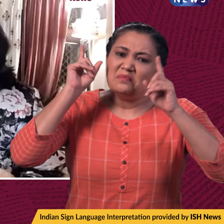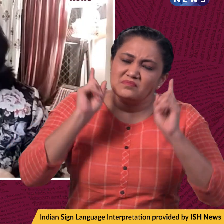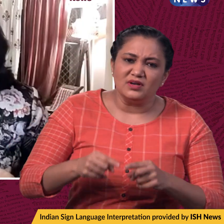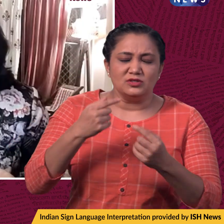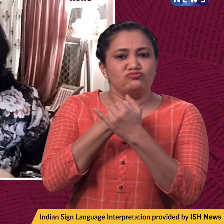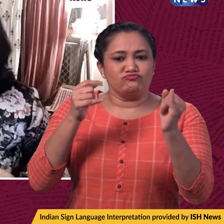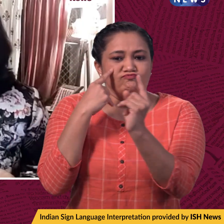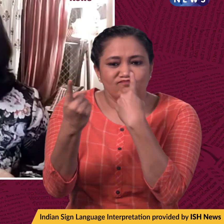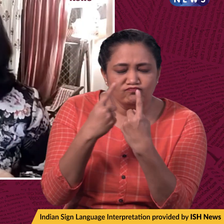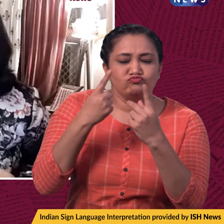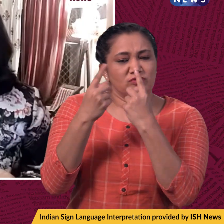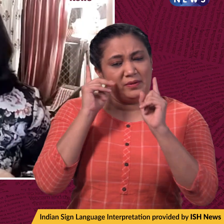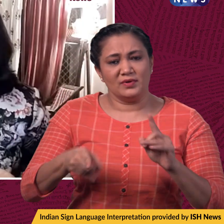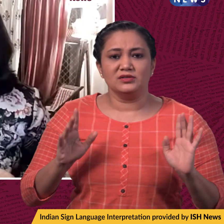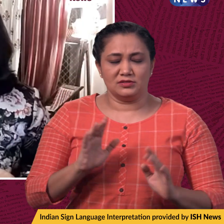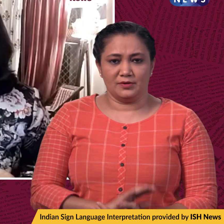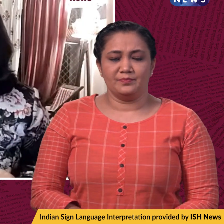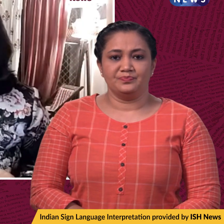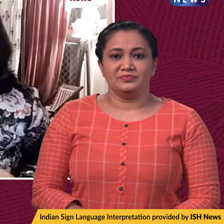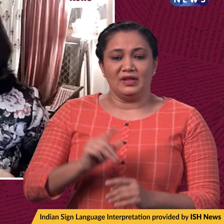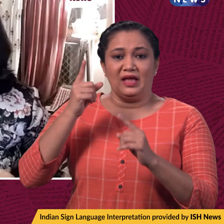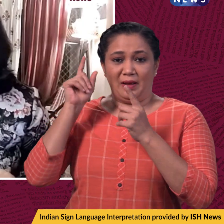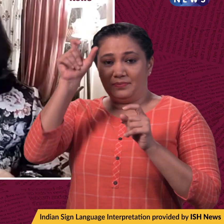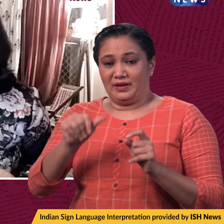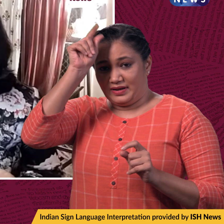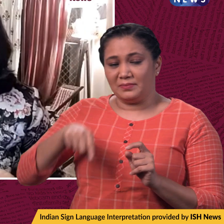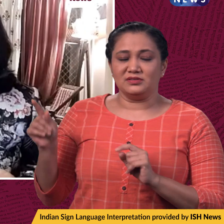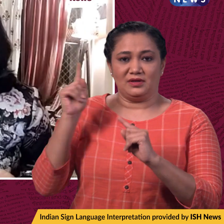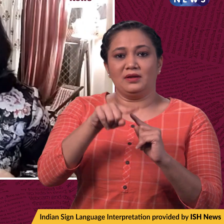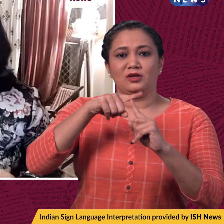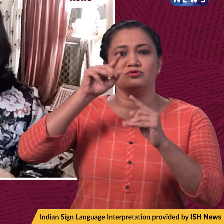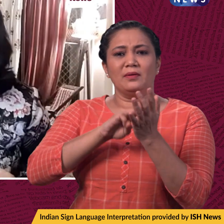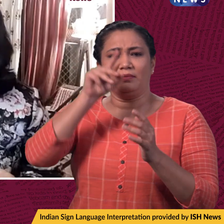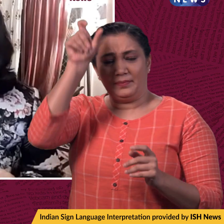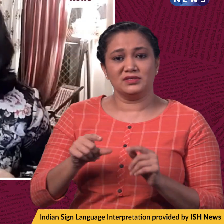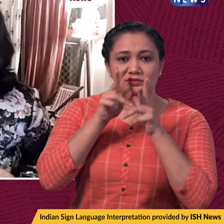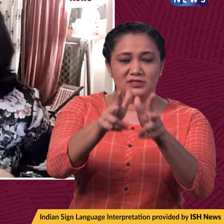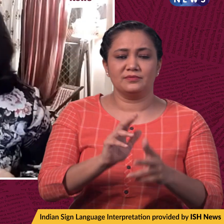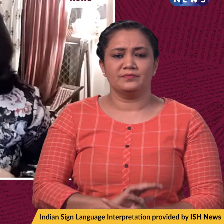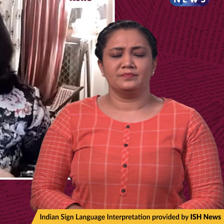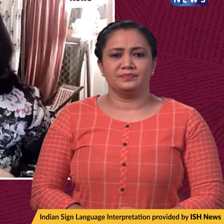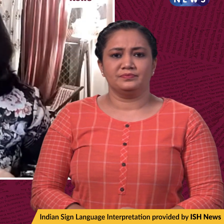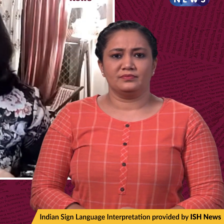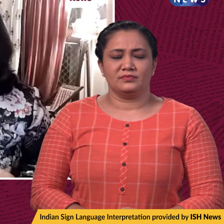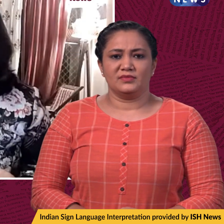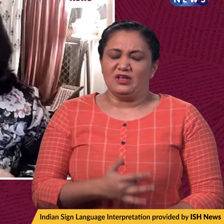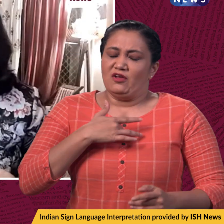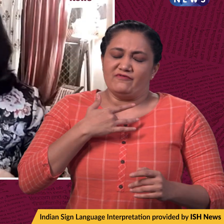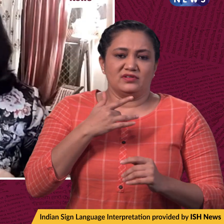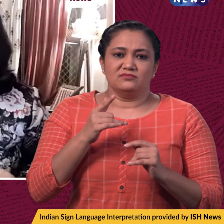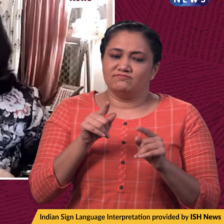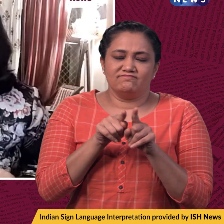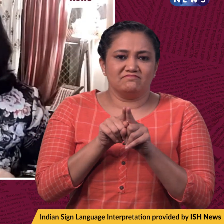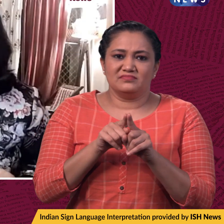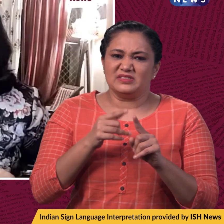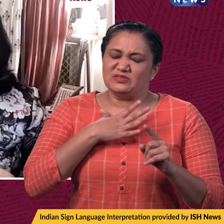call for an independent probe. Now, T.S. Tirumurti, the Indian representative to the UN, has said, and I quote, "We